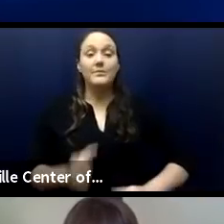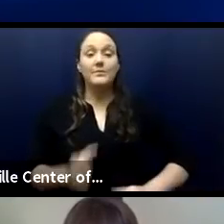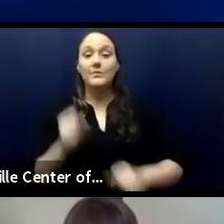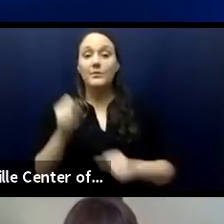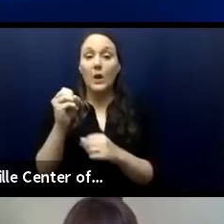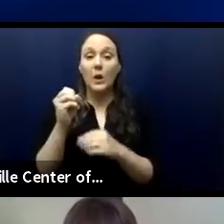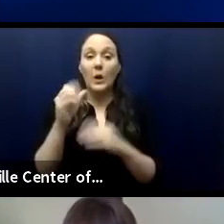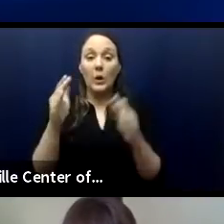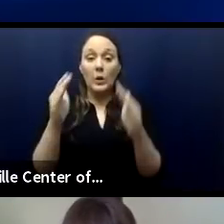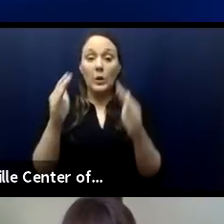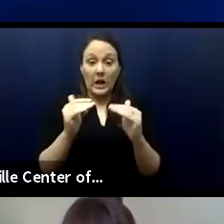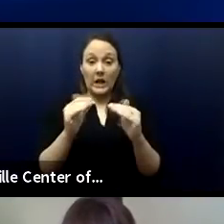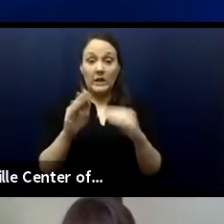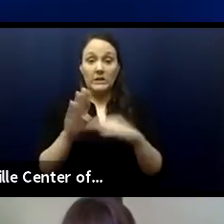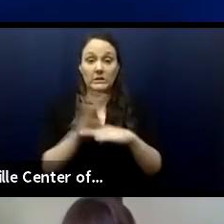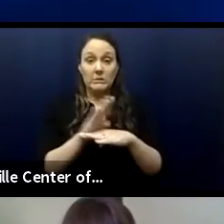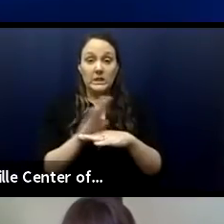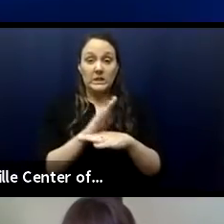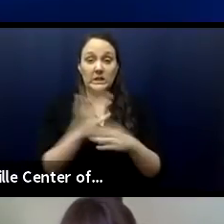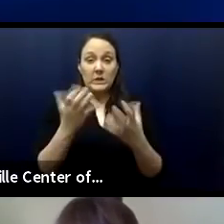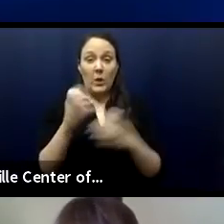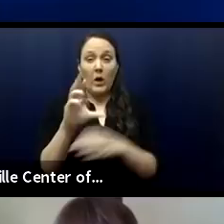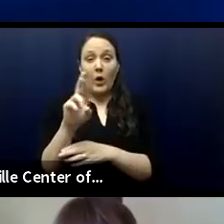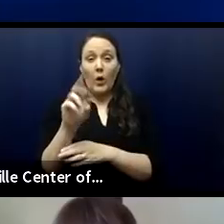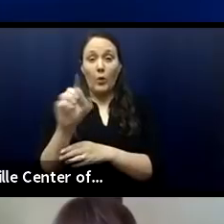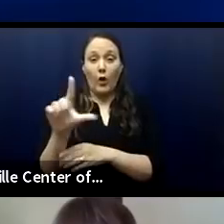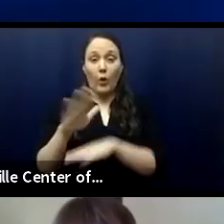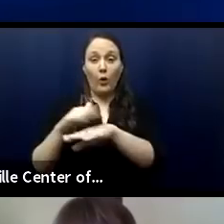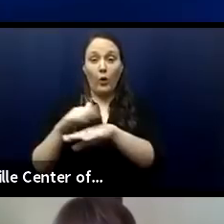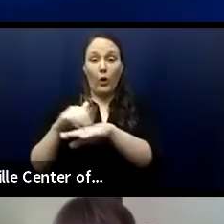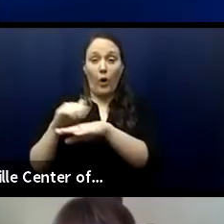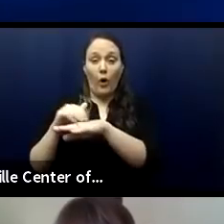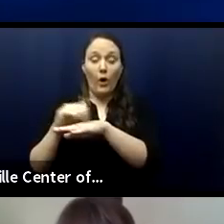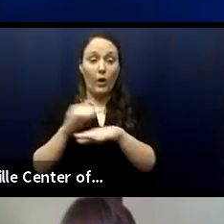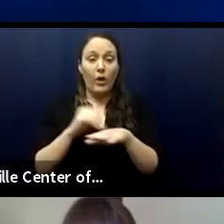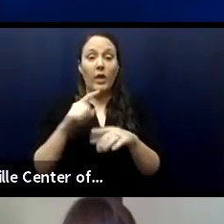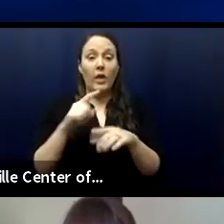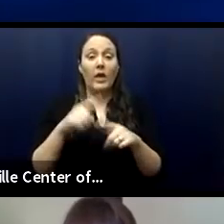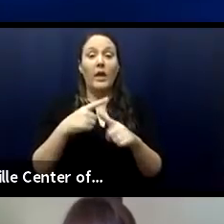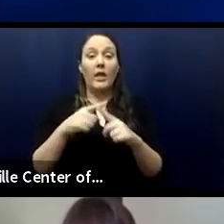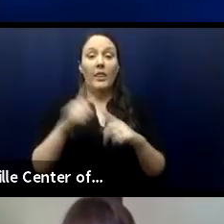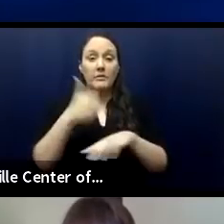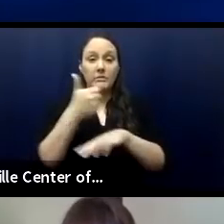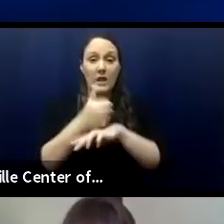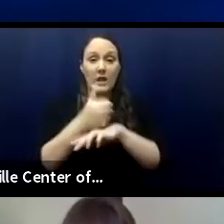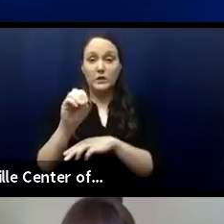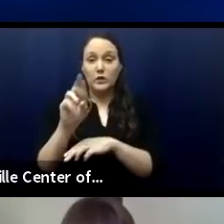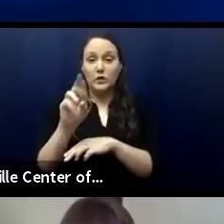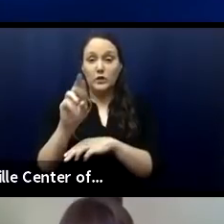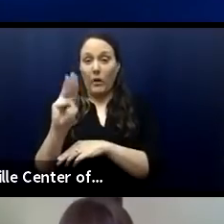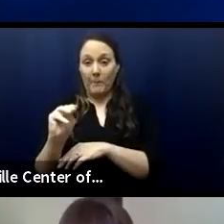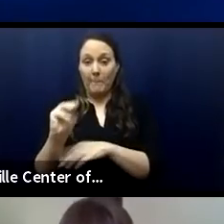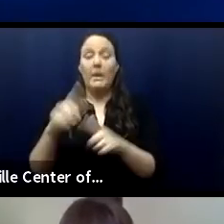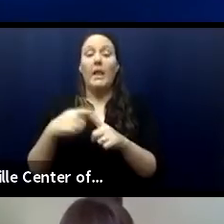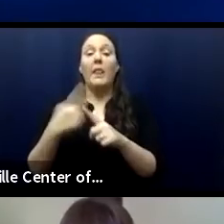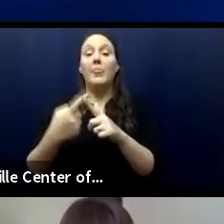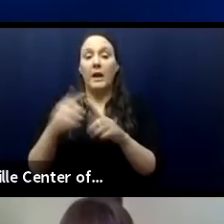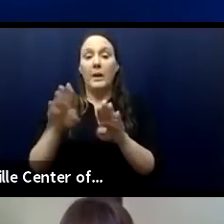next order of business I would like to have is roll call and then establishment of a quorum, and then we can go to the public forum quickly.